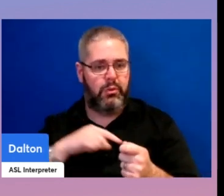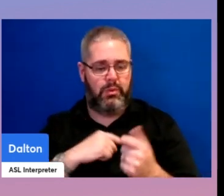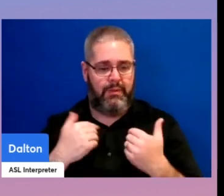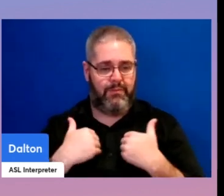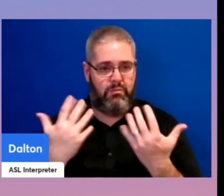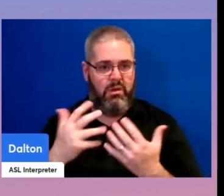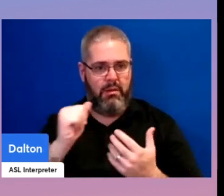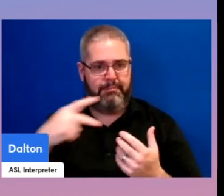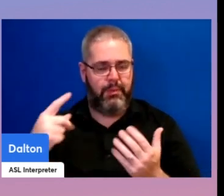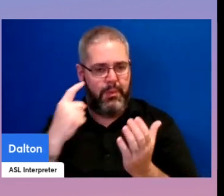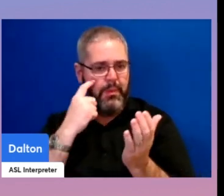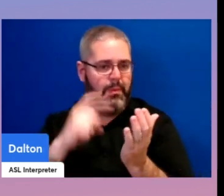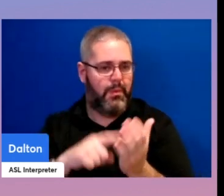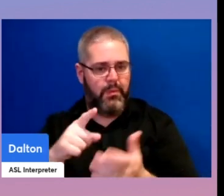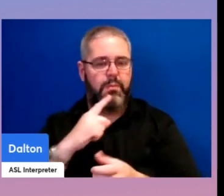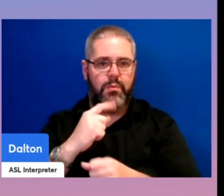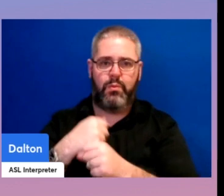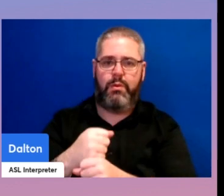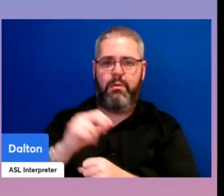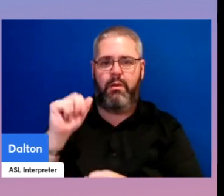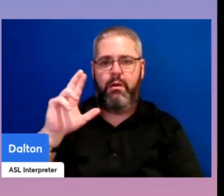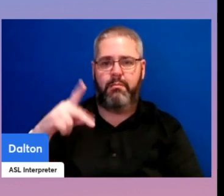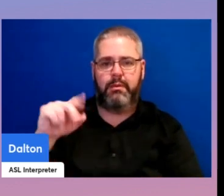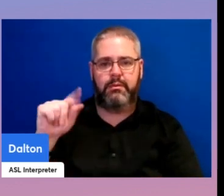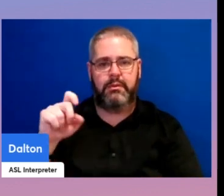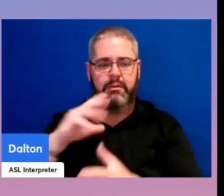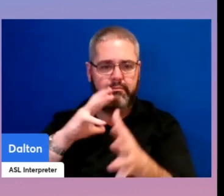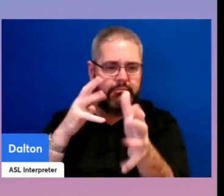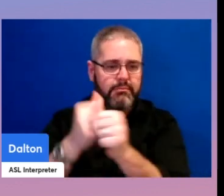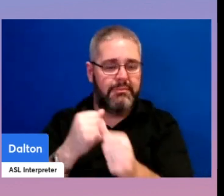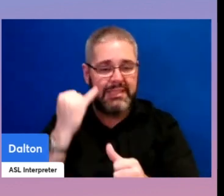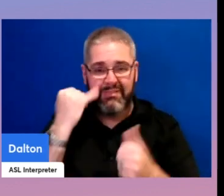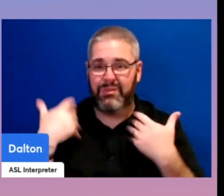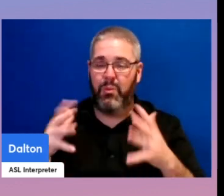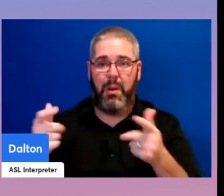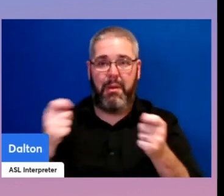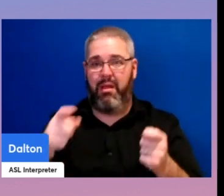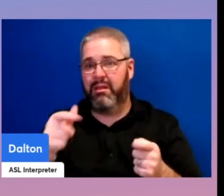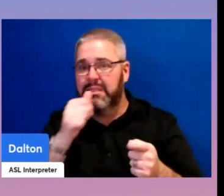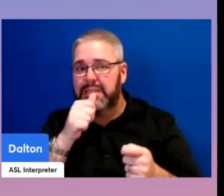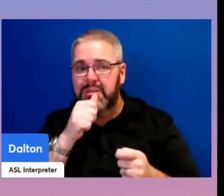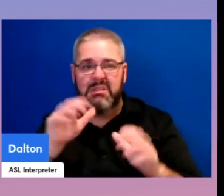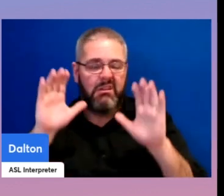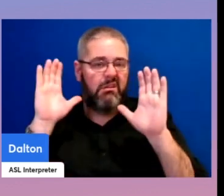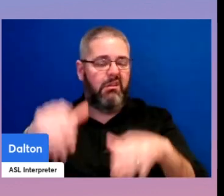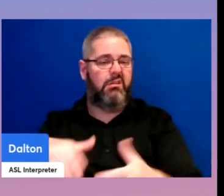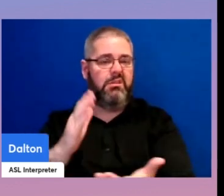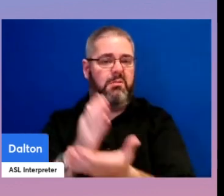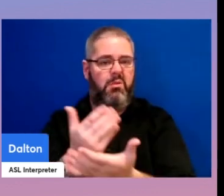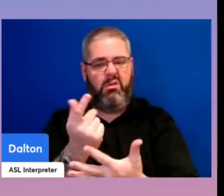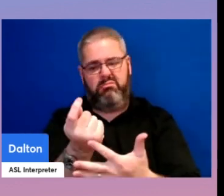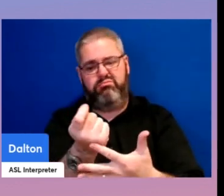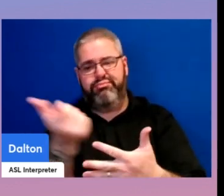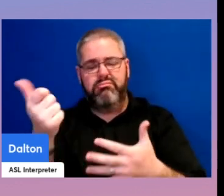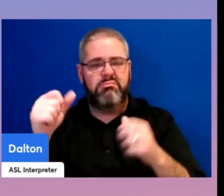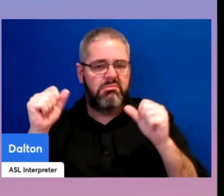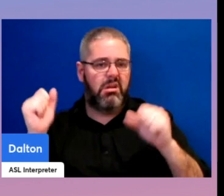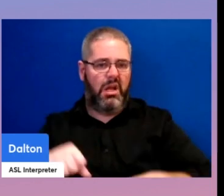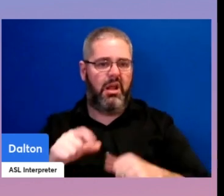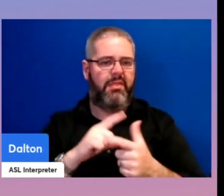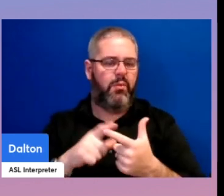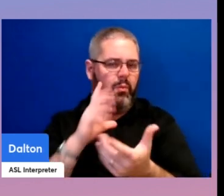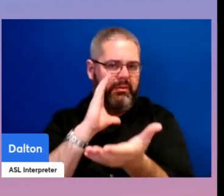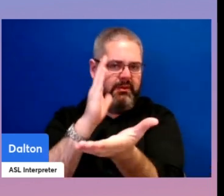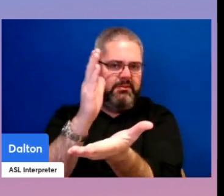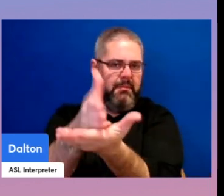seen the create and update. If you don't want to manage the secret anymore, we can delete the association, and that would stop